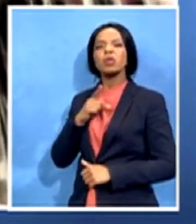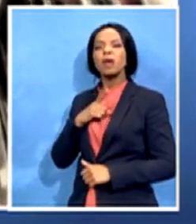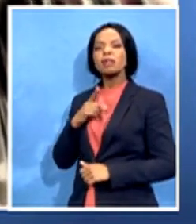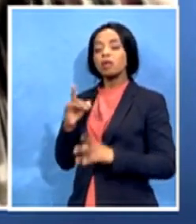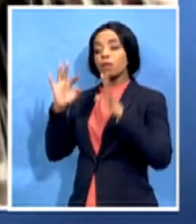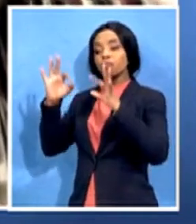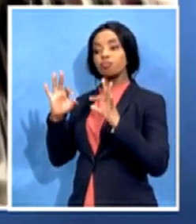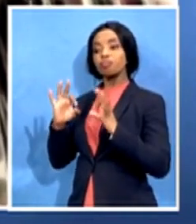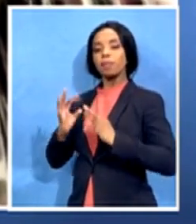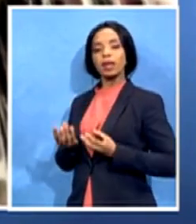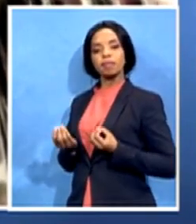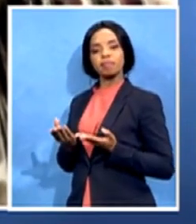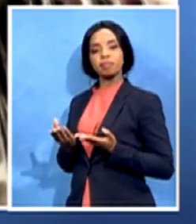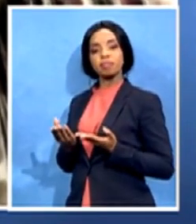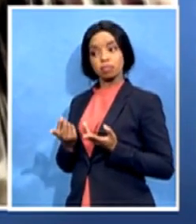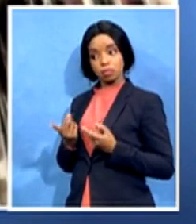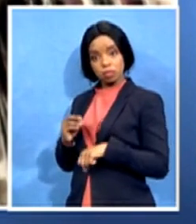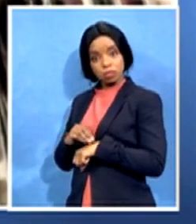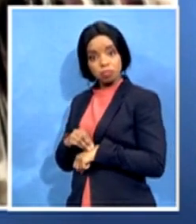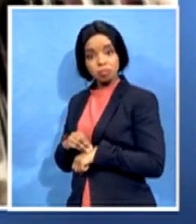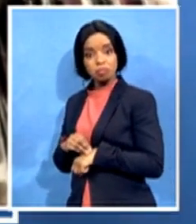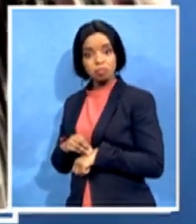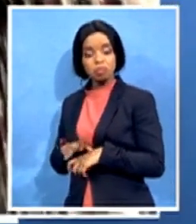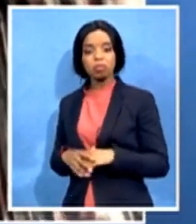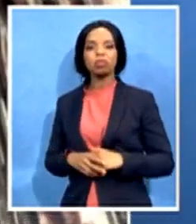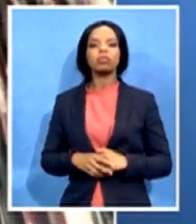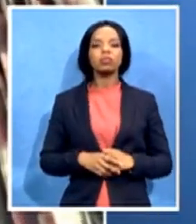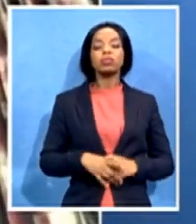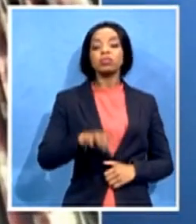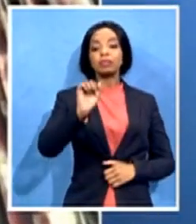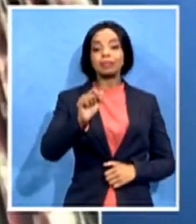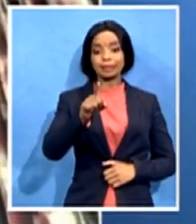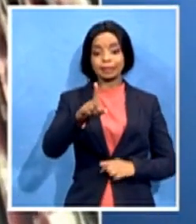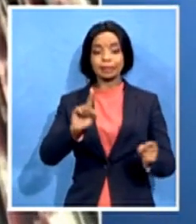Well, of course, that was the argument that the MEC